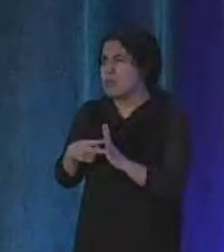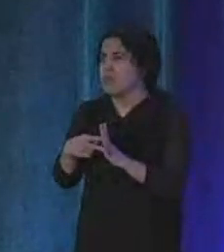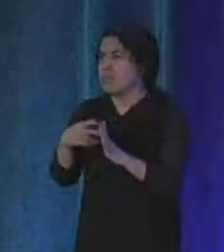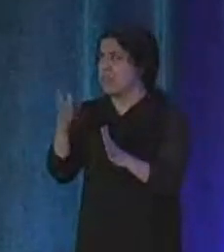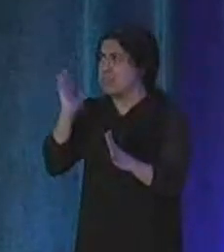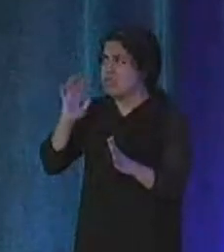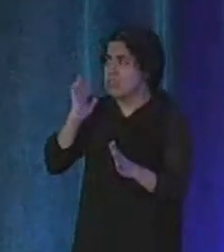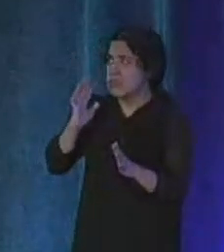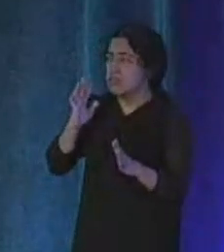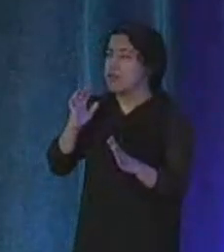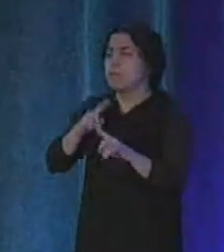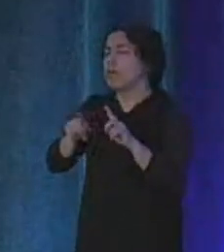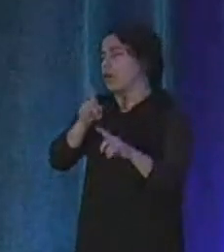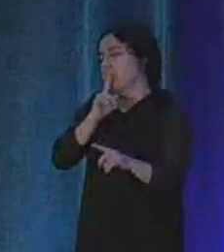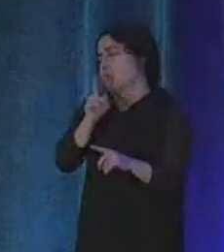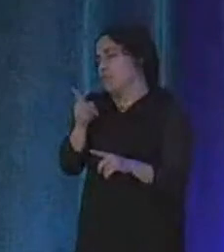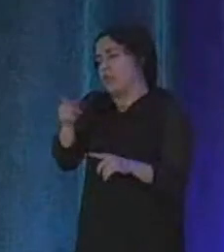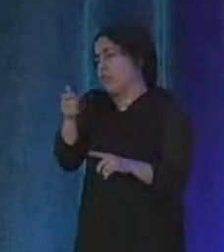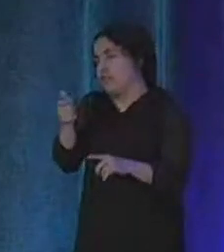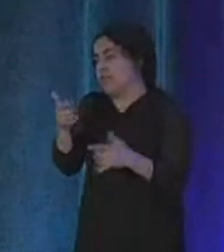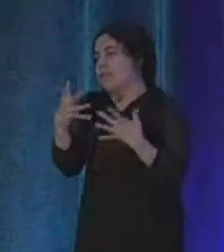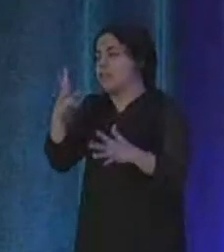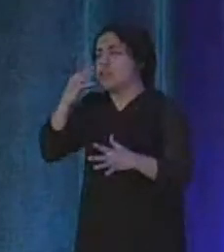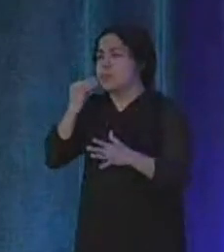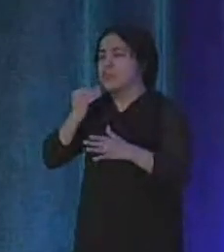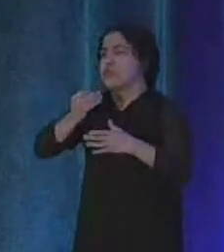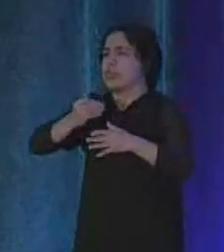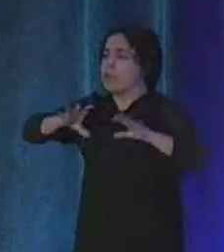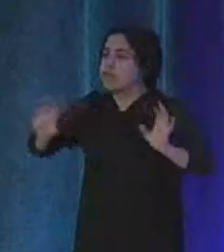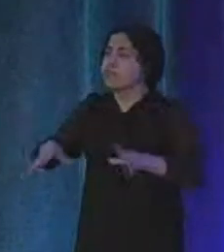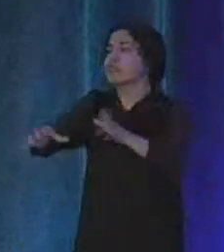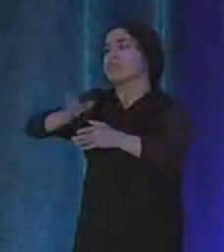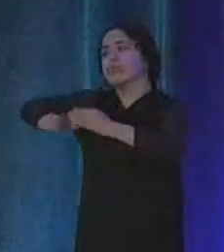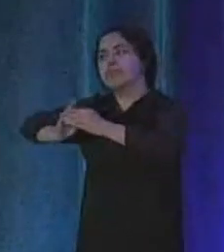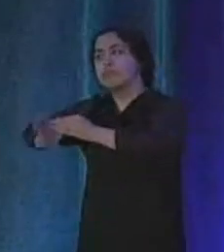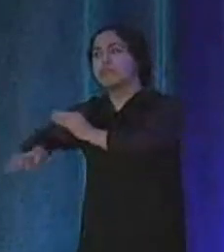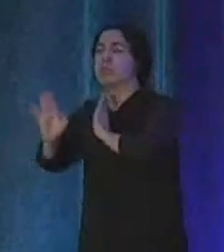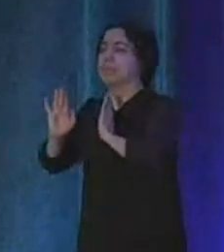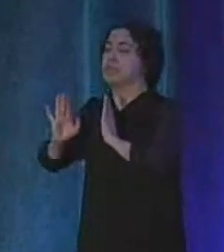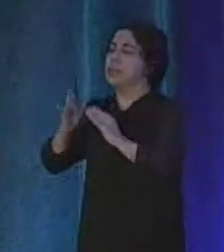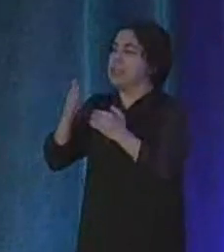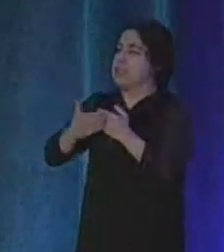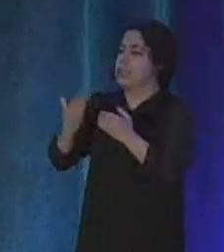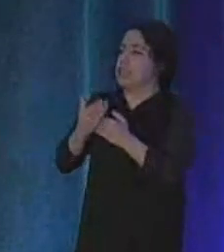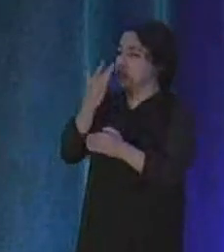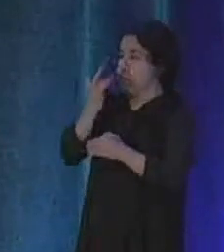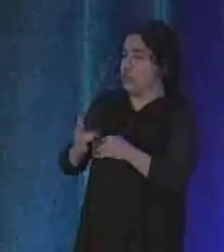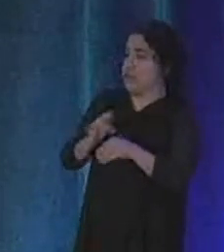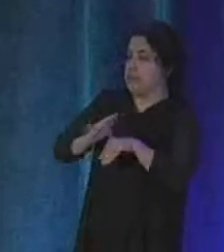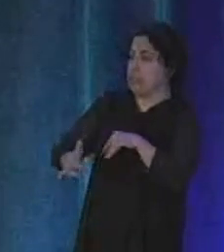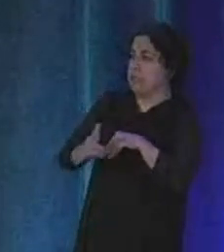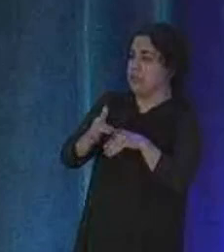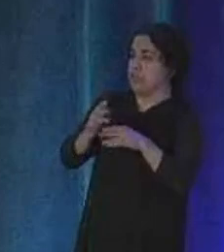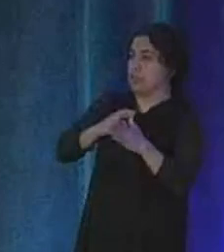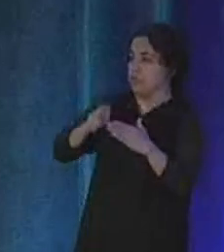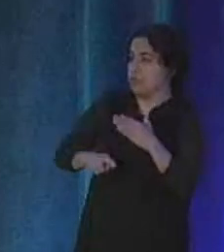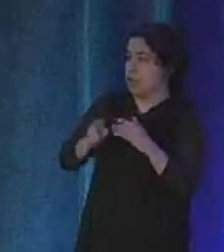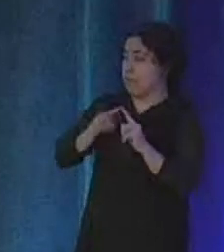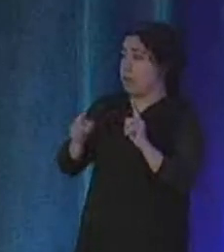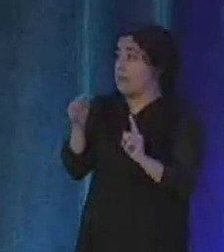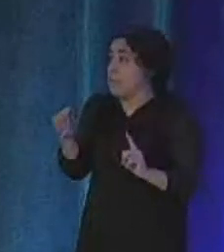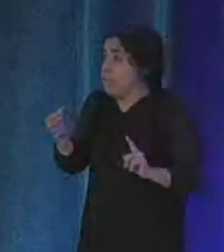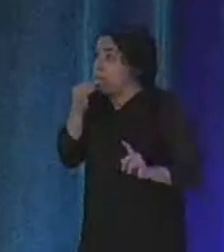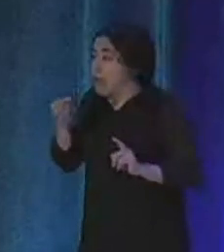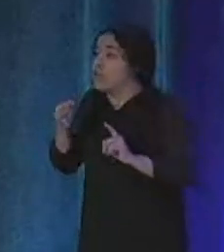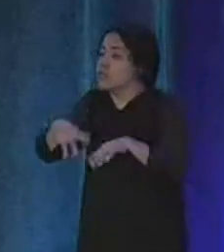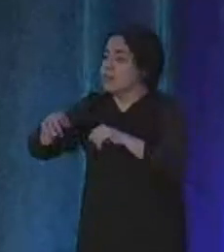control how you wanted to. You've probably been here before, so it's easy to get early results here. But to achieve mastery with this practice takes time,